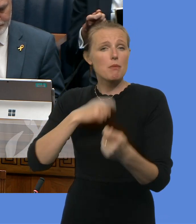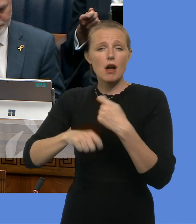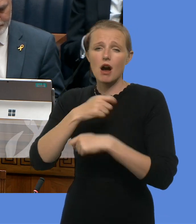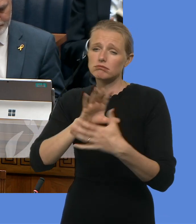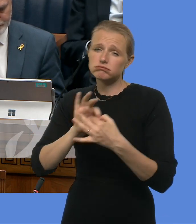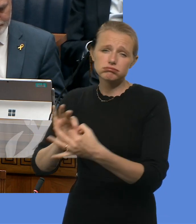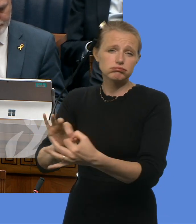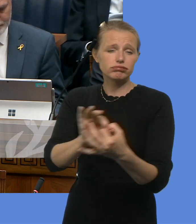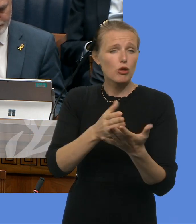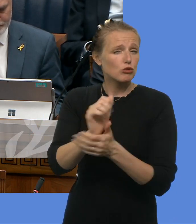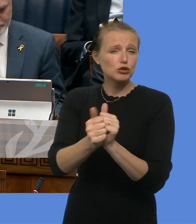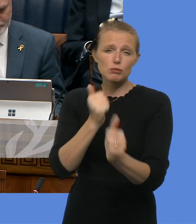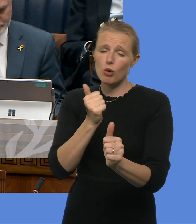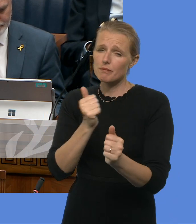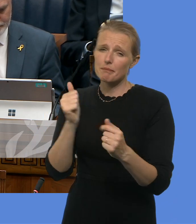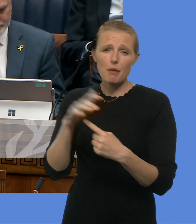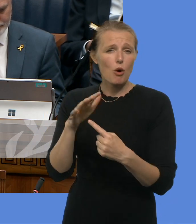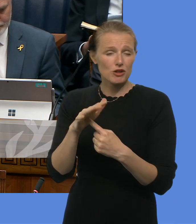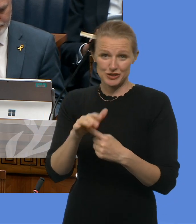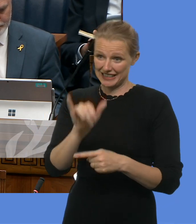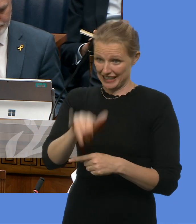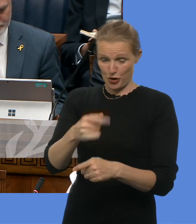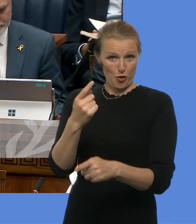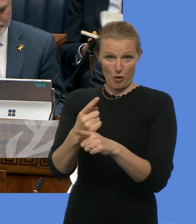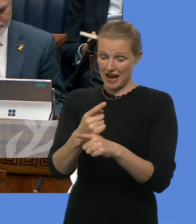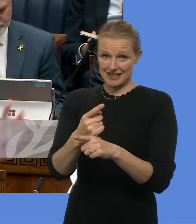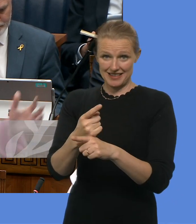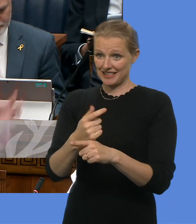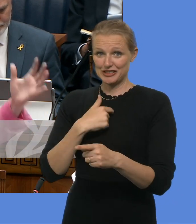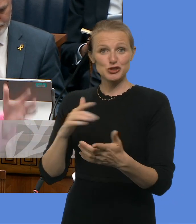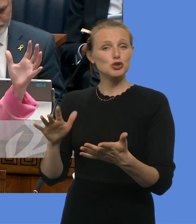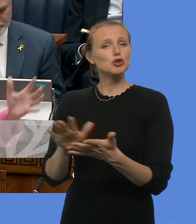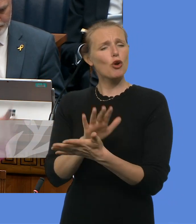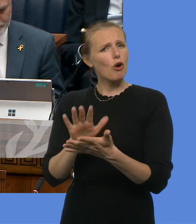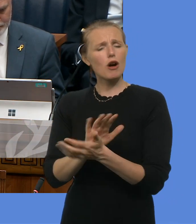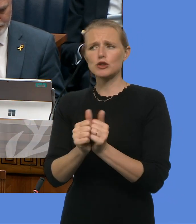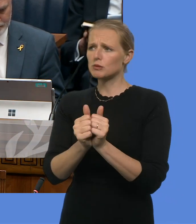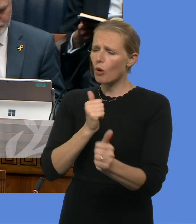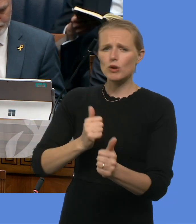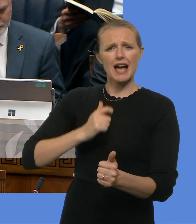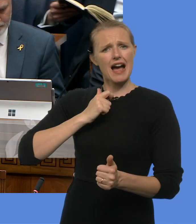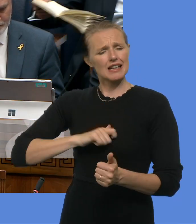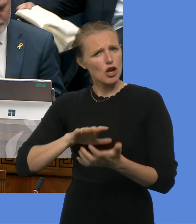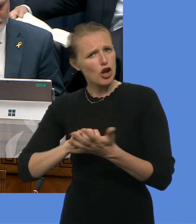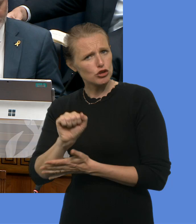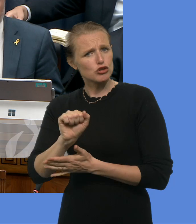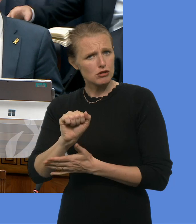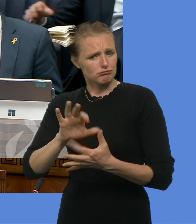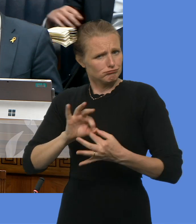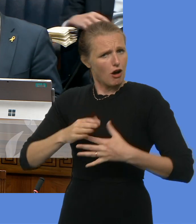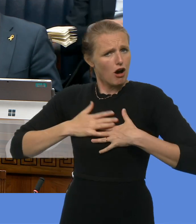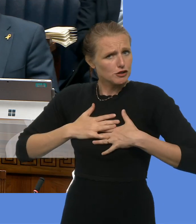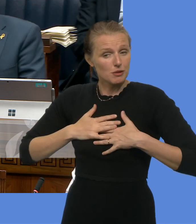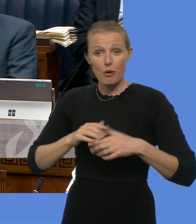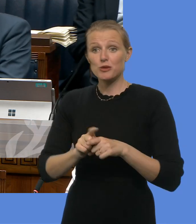is absolutely right and proper that not only do we enjoy the sports, identity, culture expressions pertaining to ourselves, but that we can